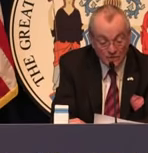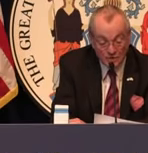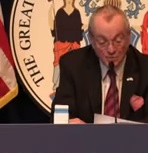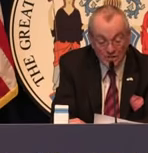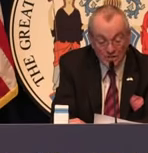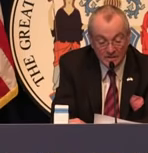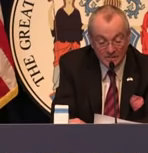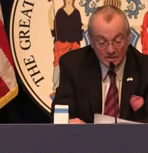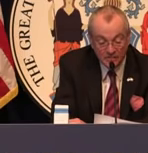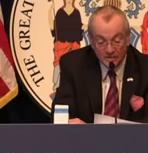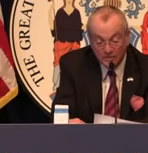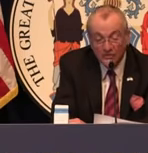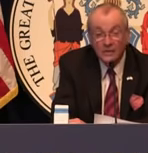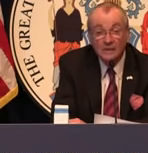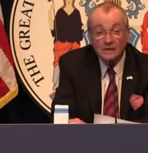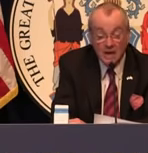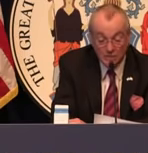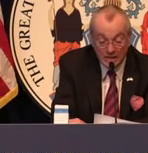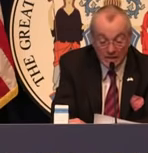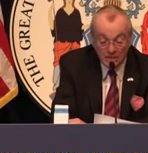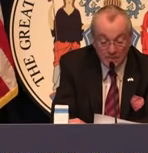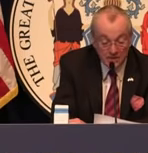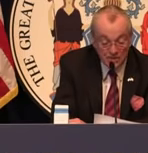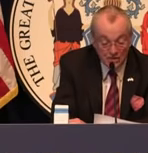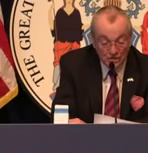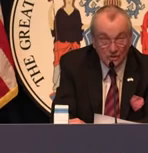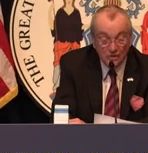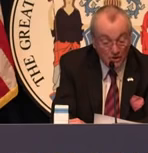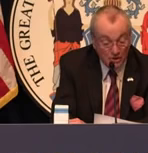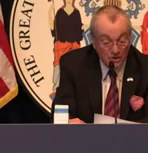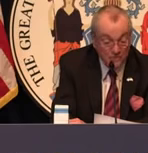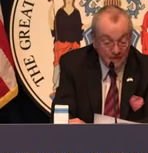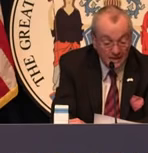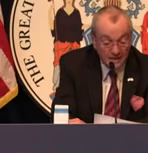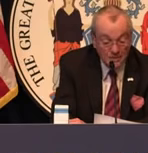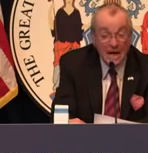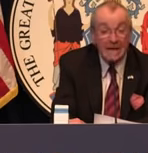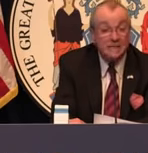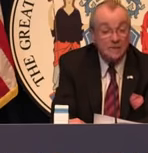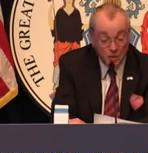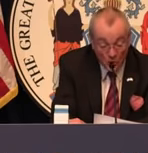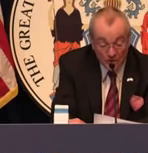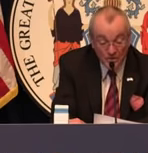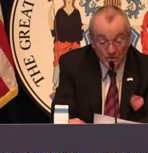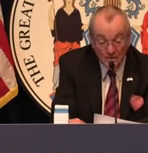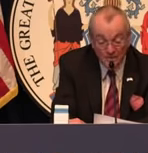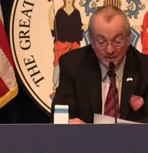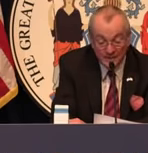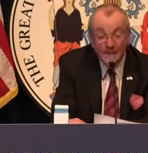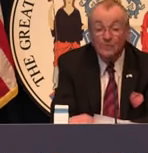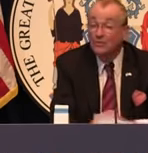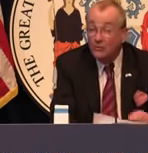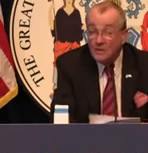Joe served as president of Island's congregation, Beth Shalom. He was active in the Kiwanis Club, and he was a